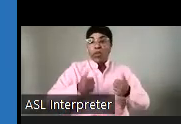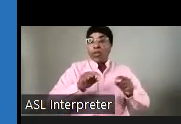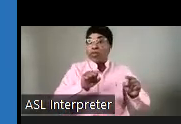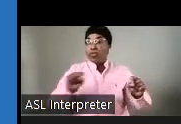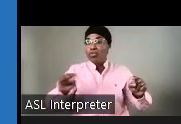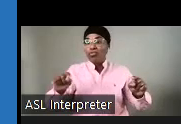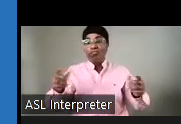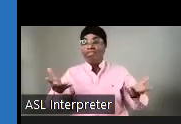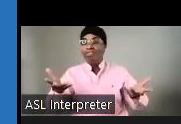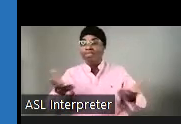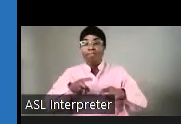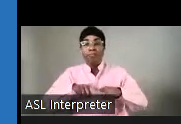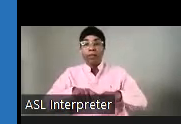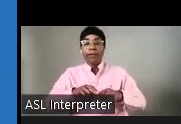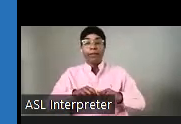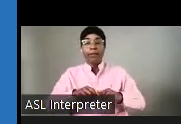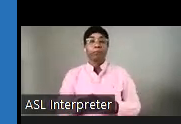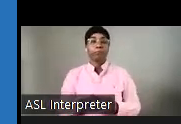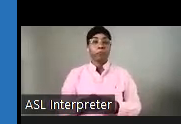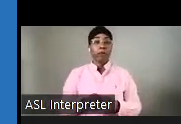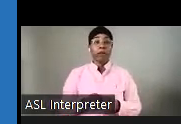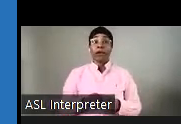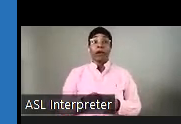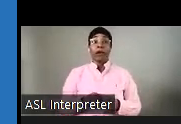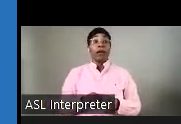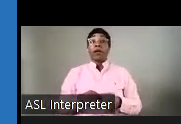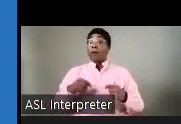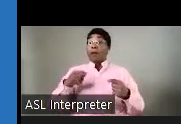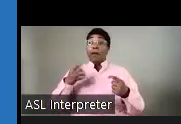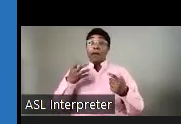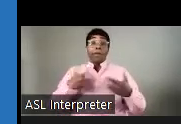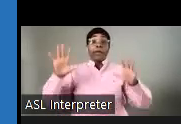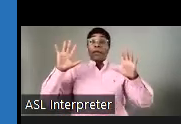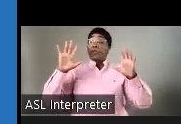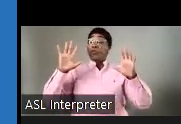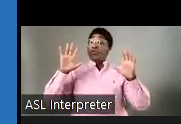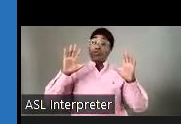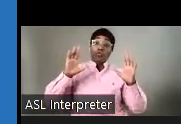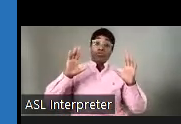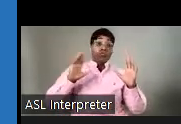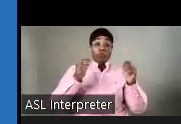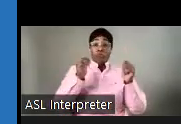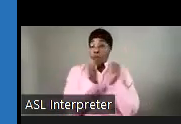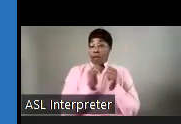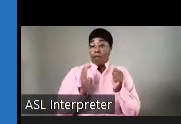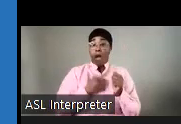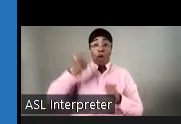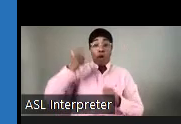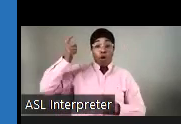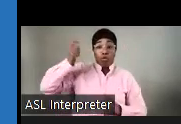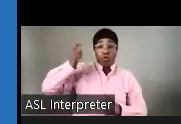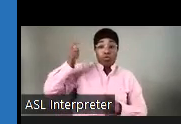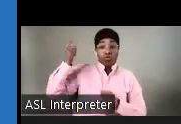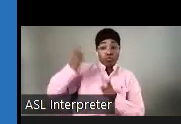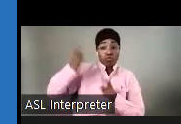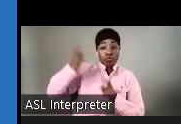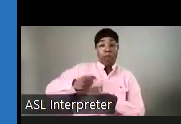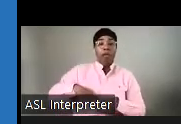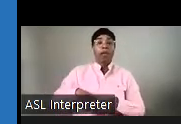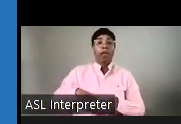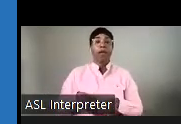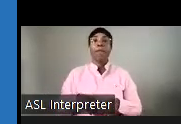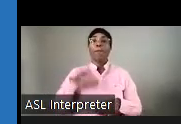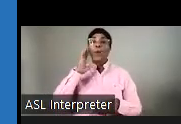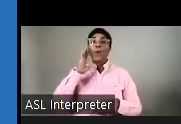some of this, once we're done doing our brushing and our TRL grant, then we're going to move into our TFPA